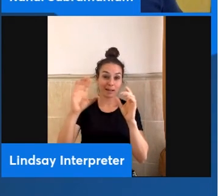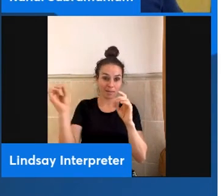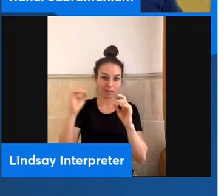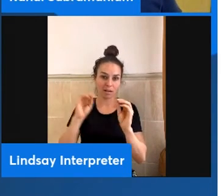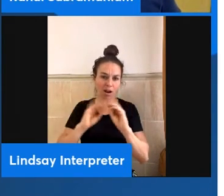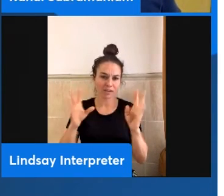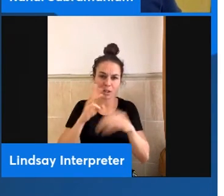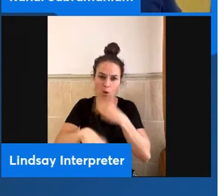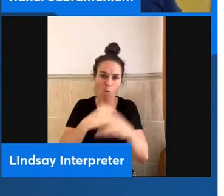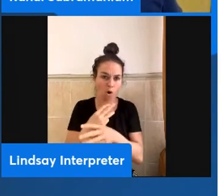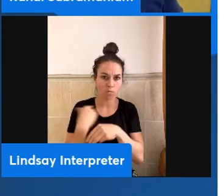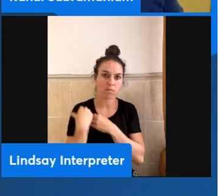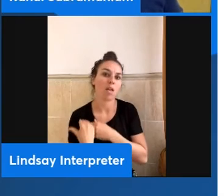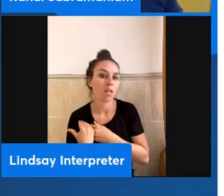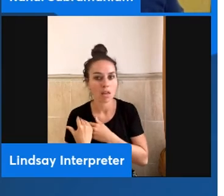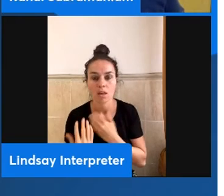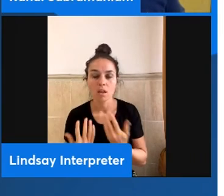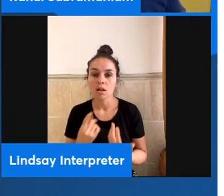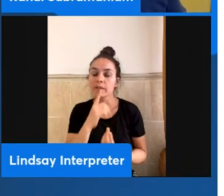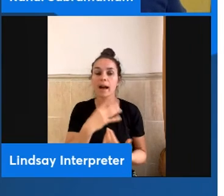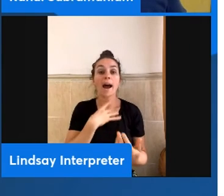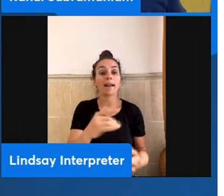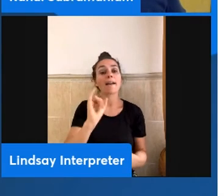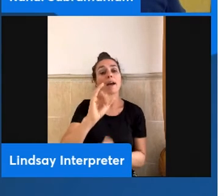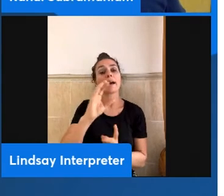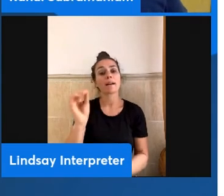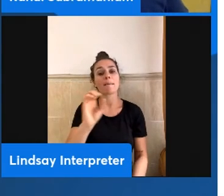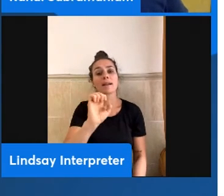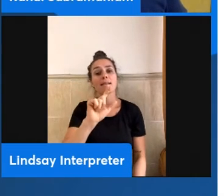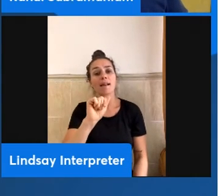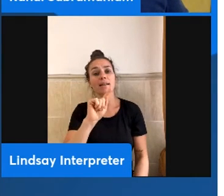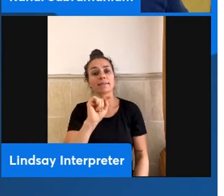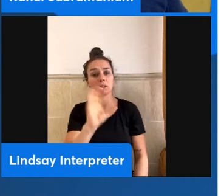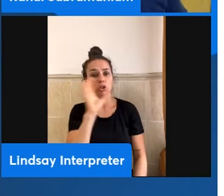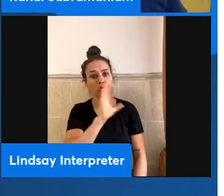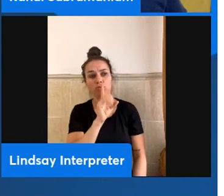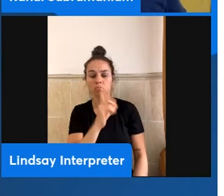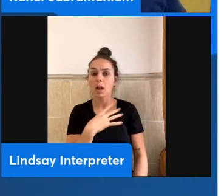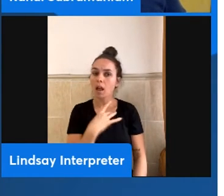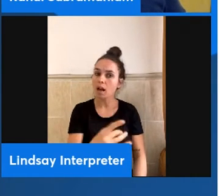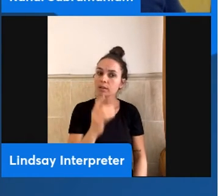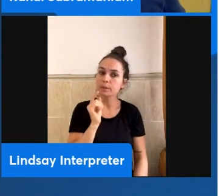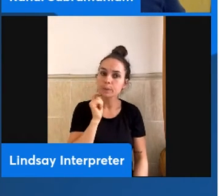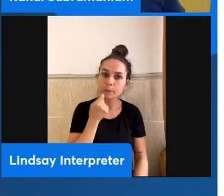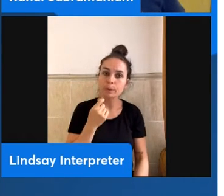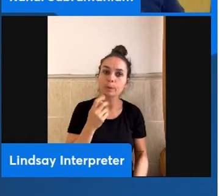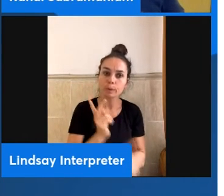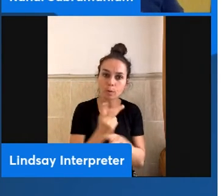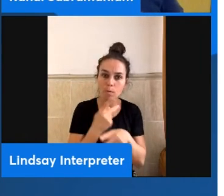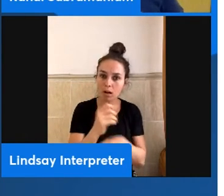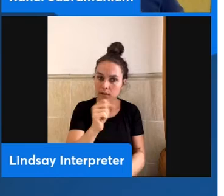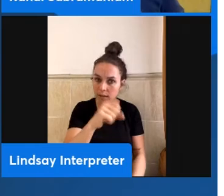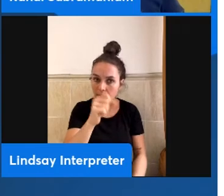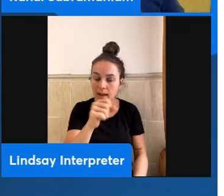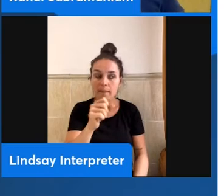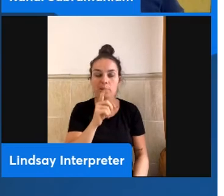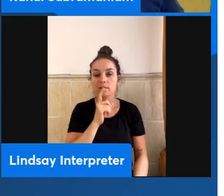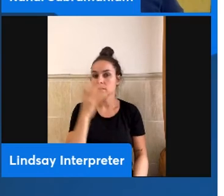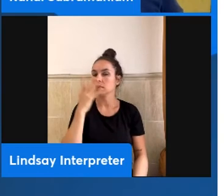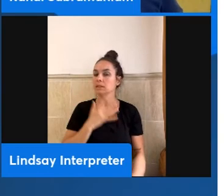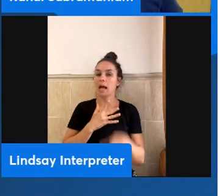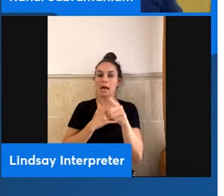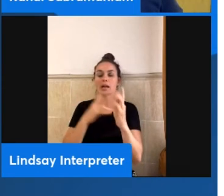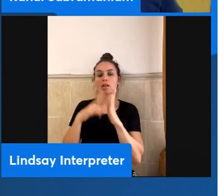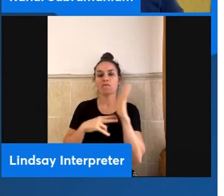And I really like Elasticsearch. I think it's a really neat product, and it was a bit sad to see this. But